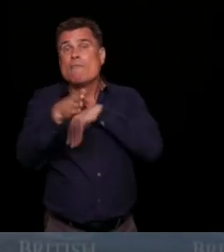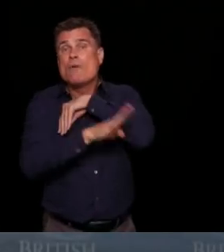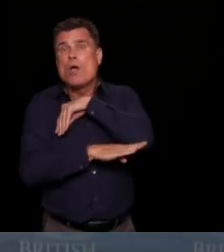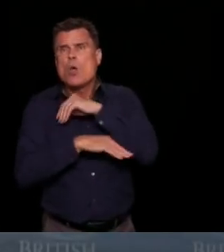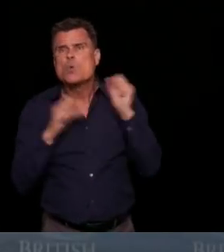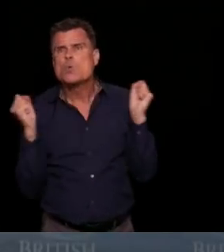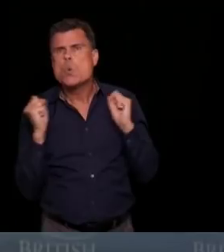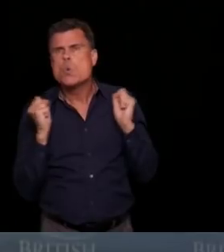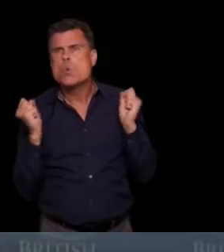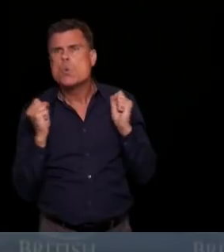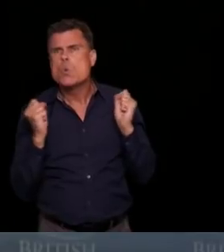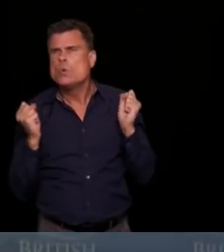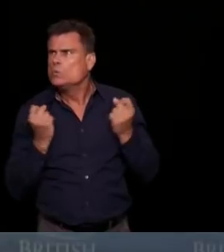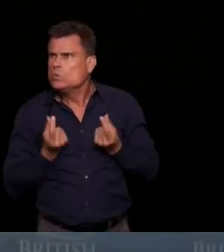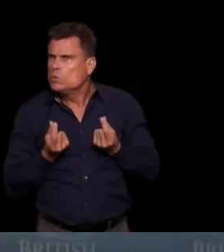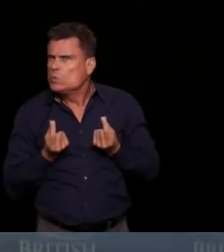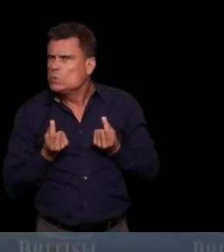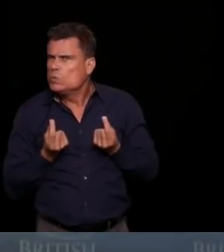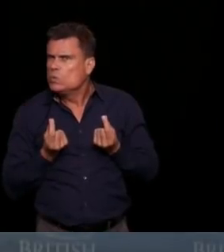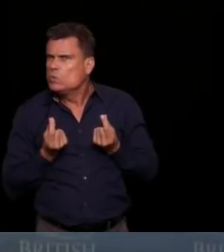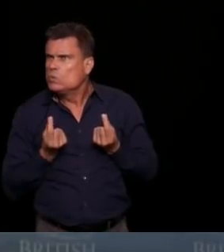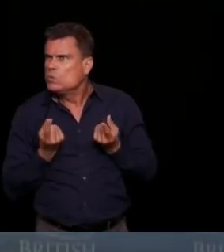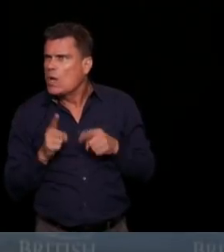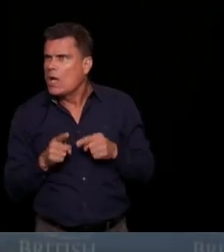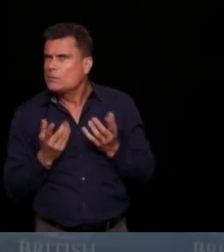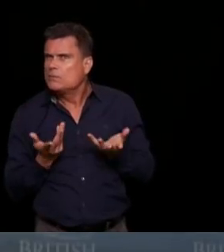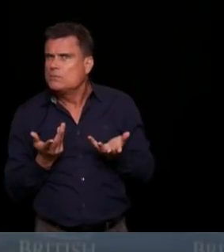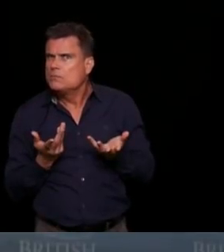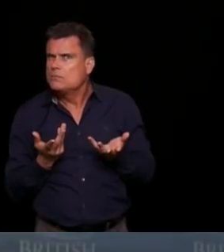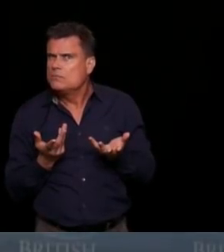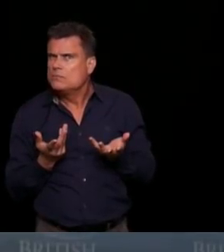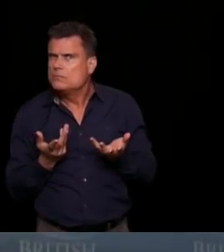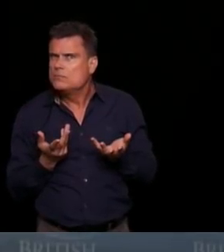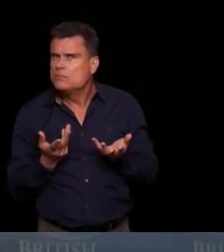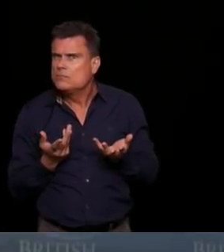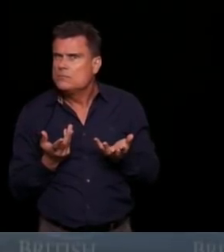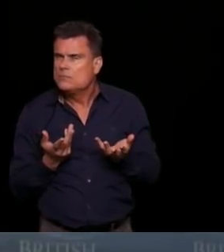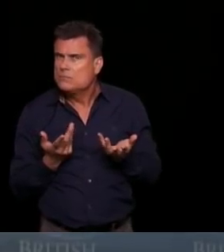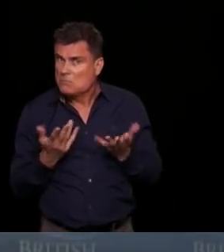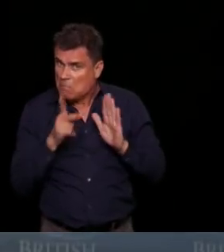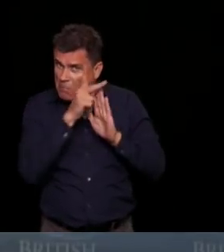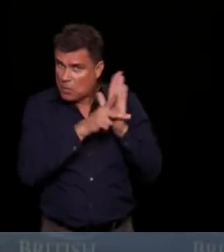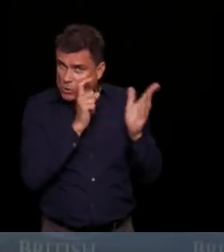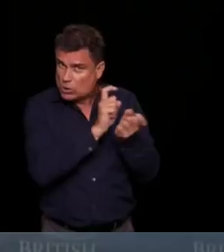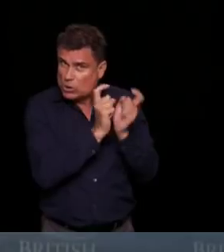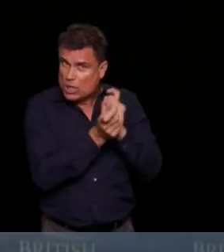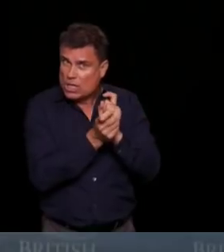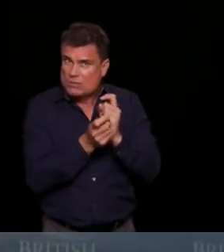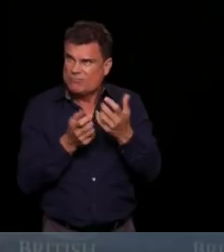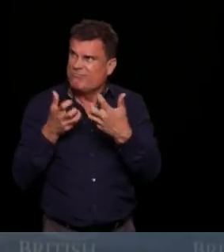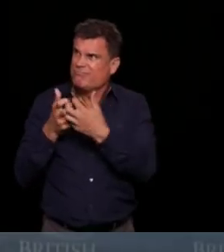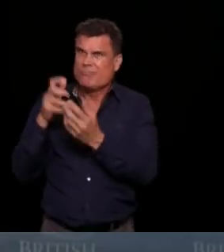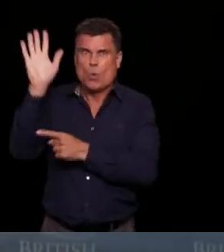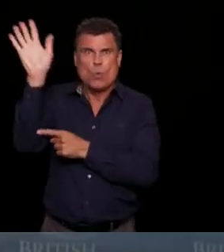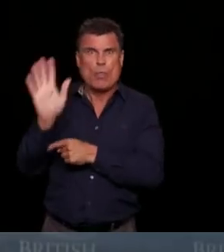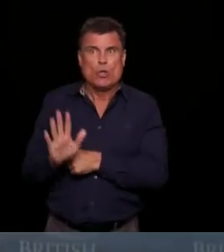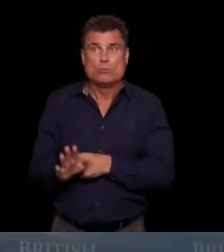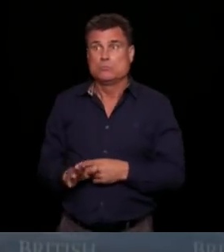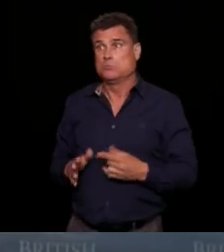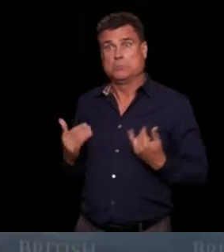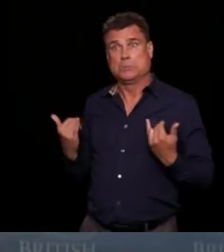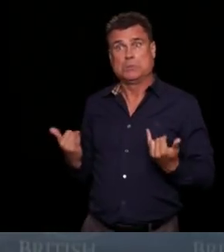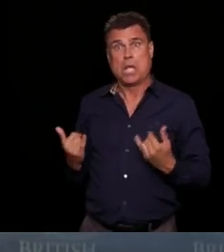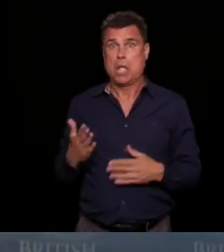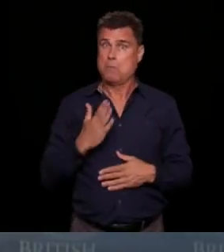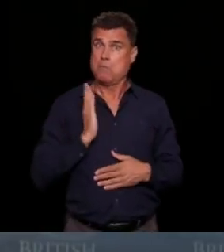designated visitor be more stringent, or a policy that's more required? Well, I think it's fairly stringent